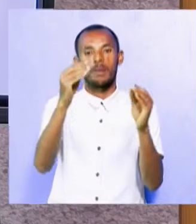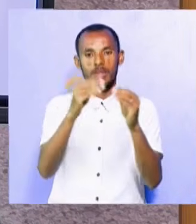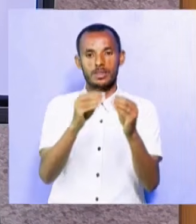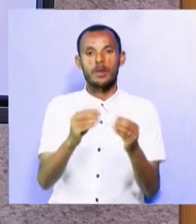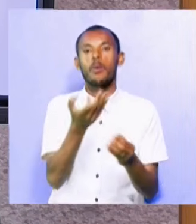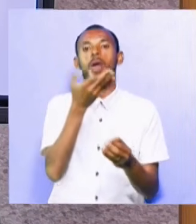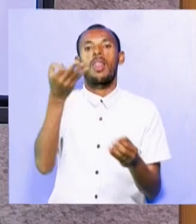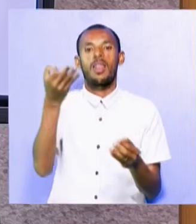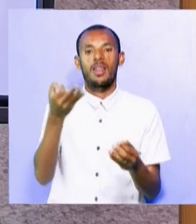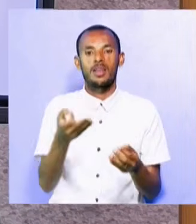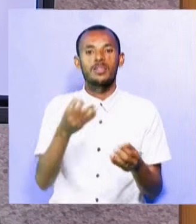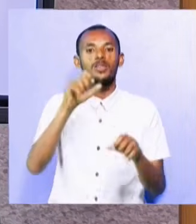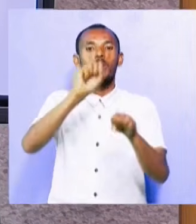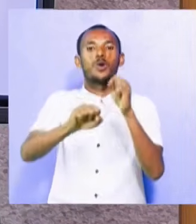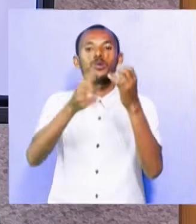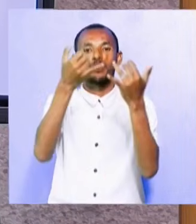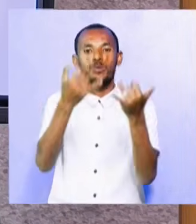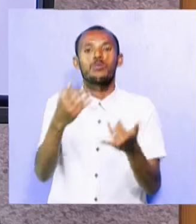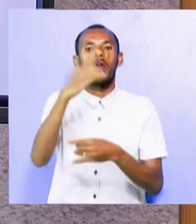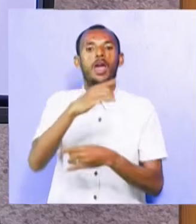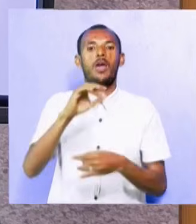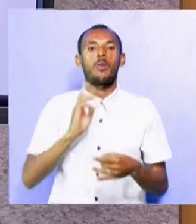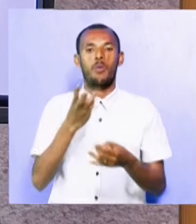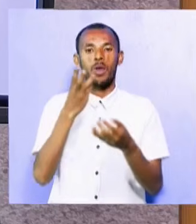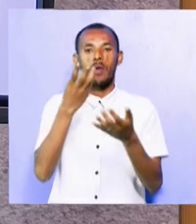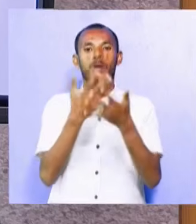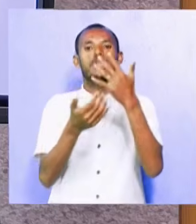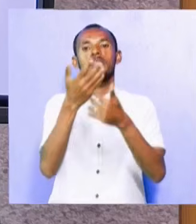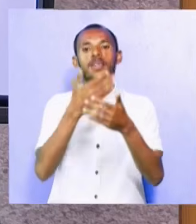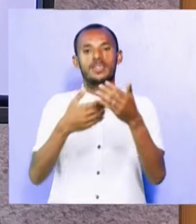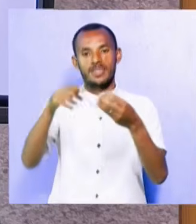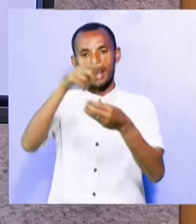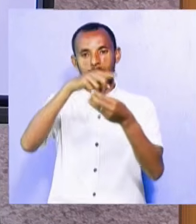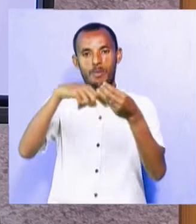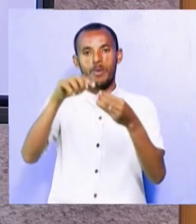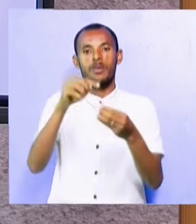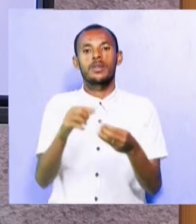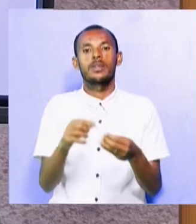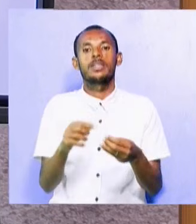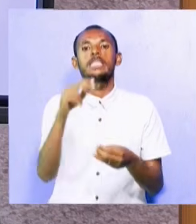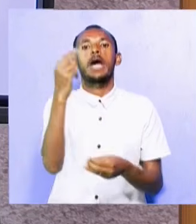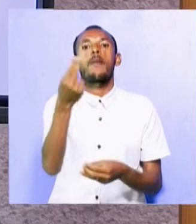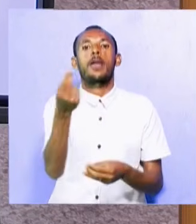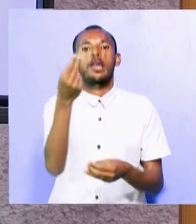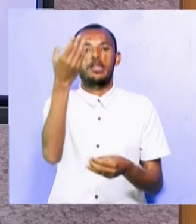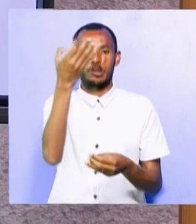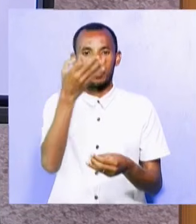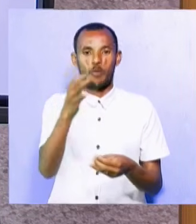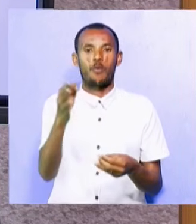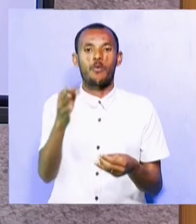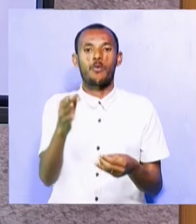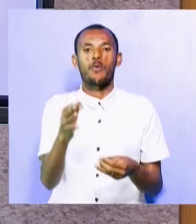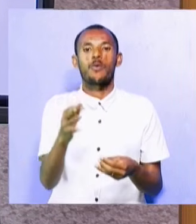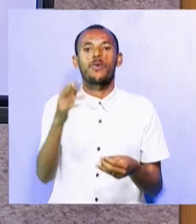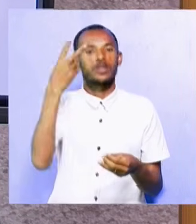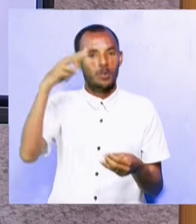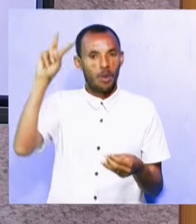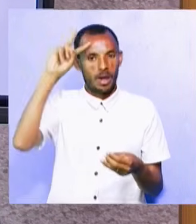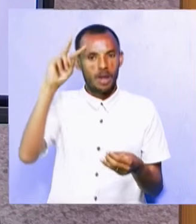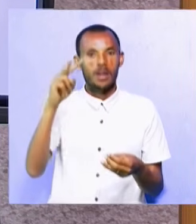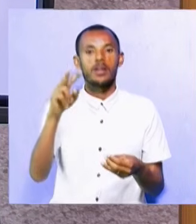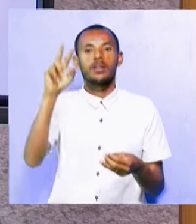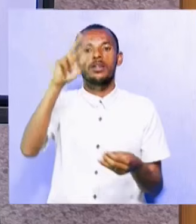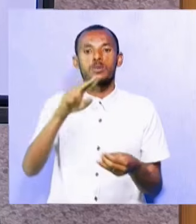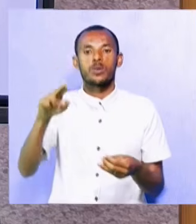Well, so today we will have a discussion on the applications of squares,